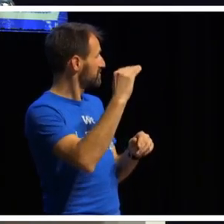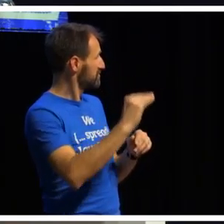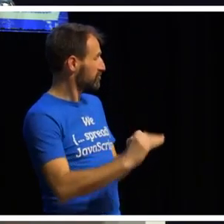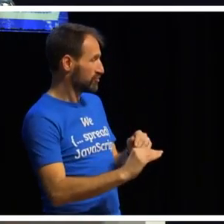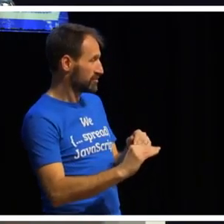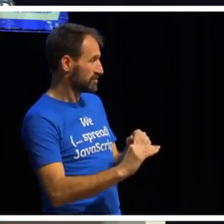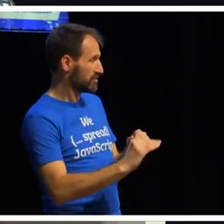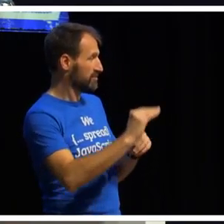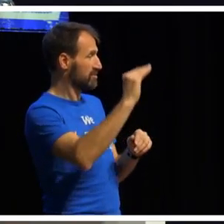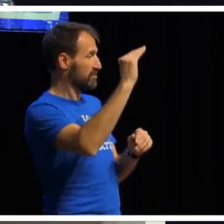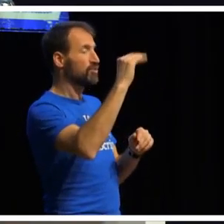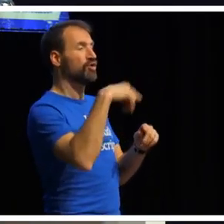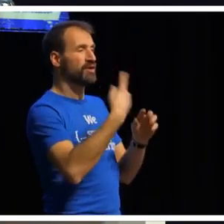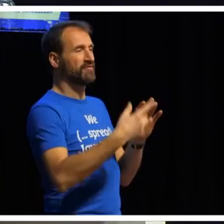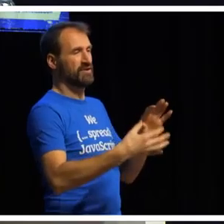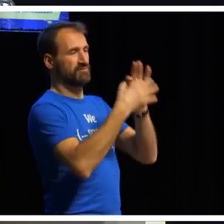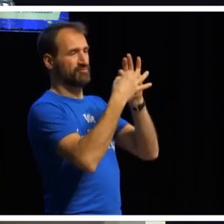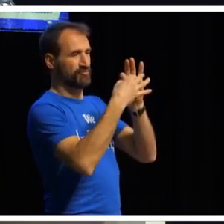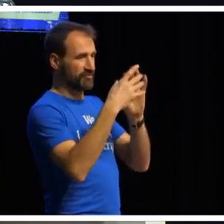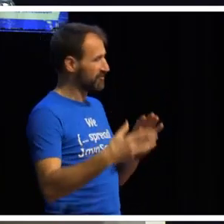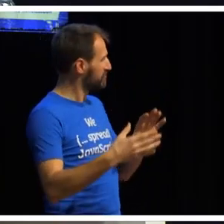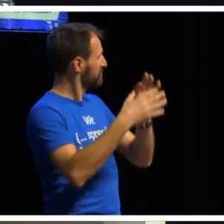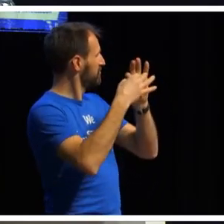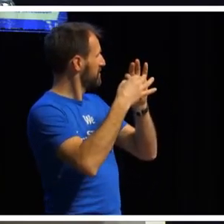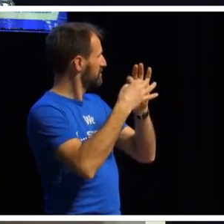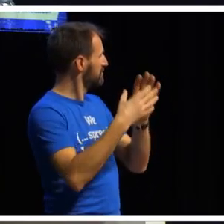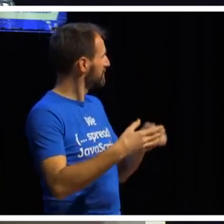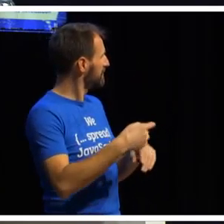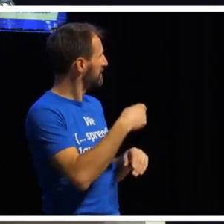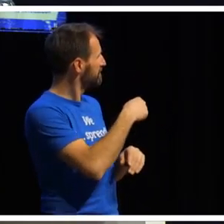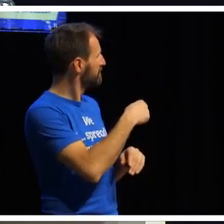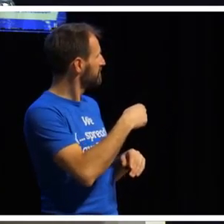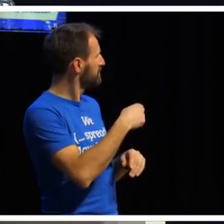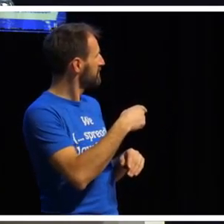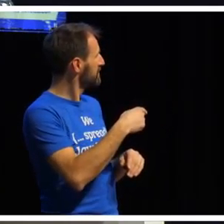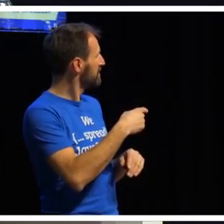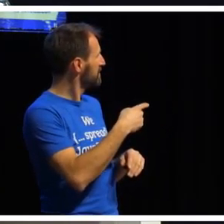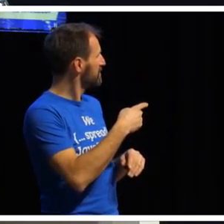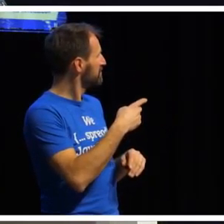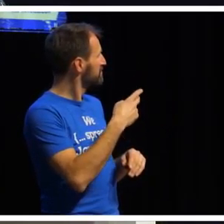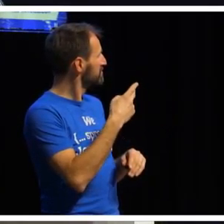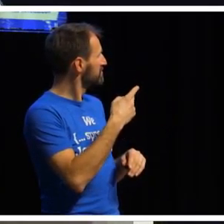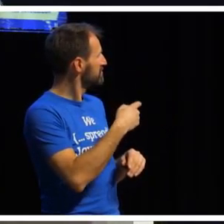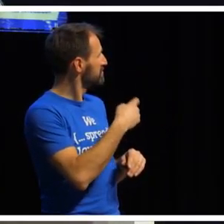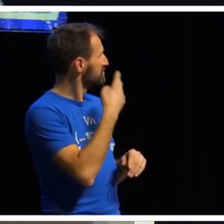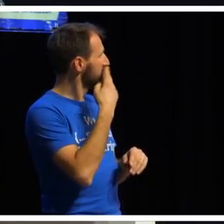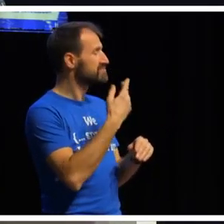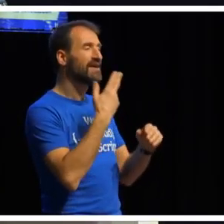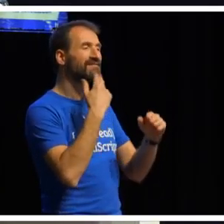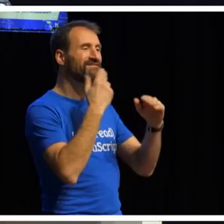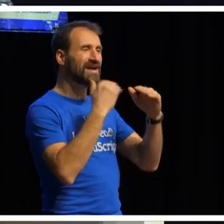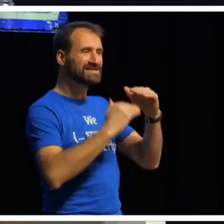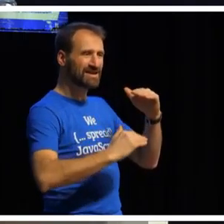it'll go negative again. So it would be quite easy to tell whether we're whether the water level is high or not,